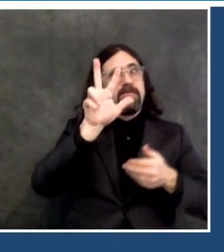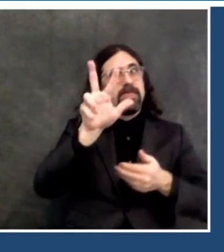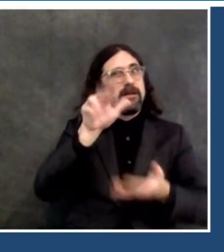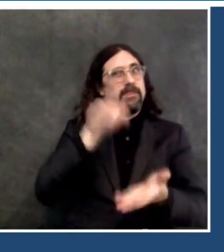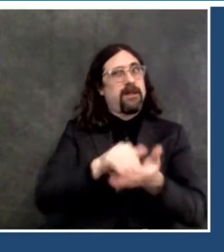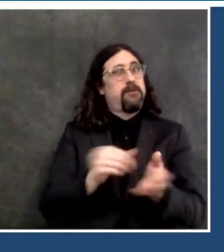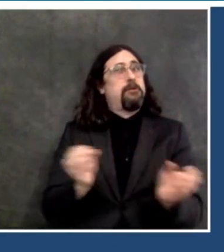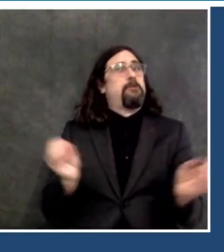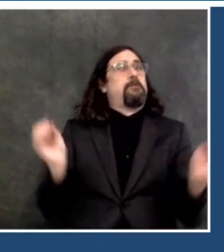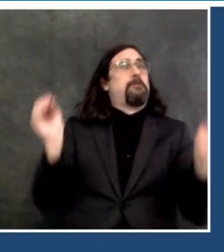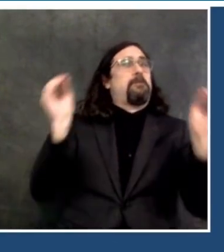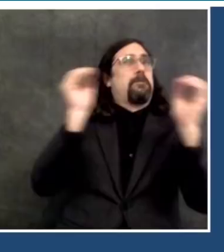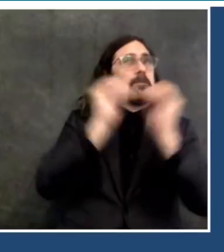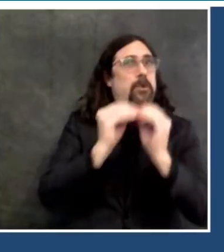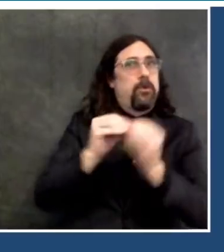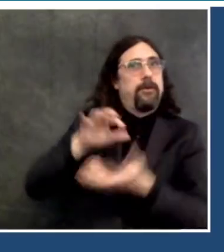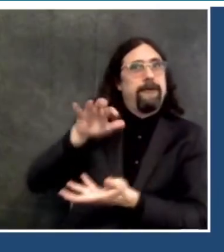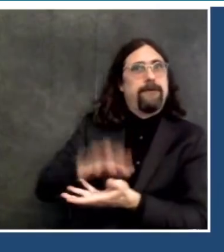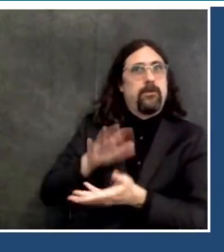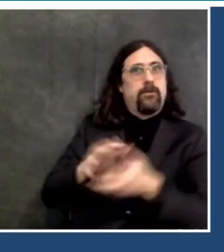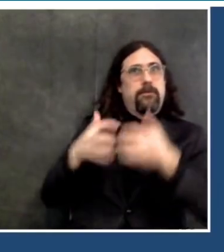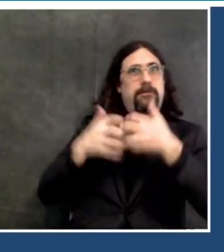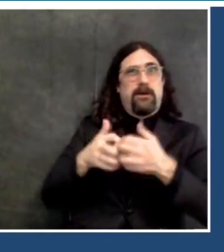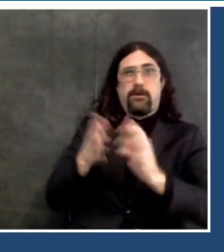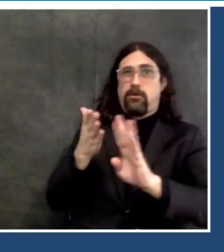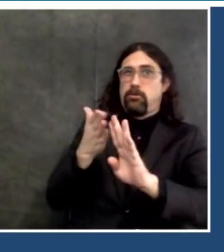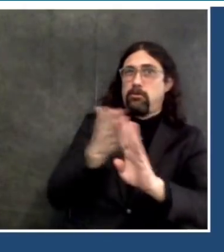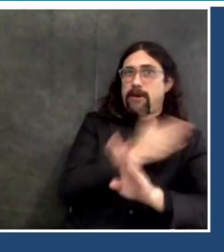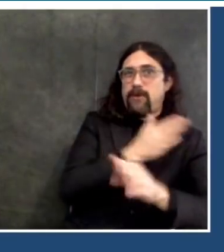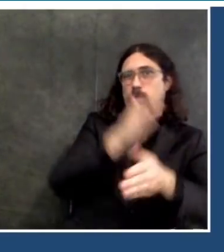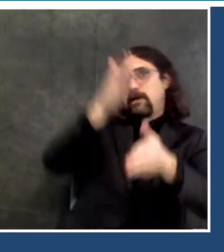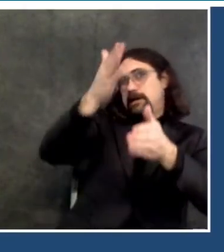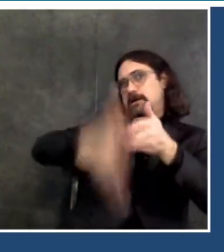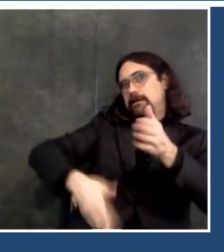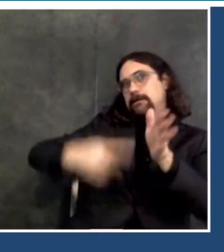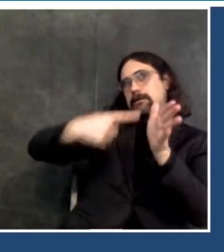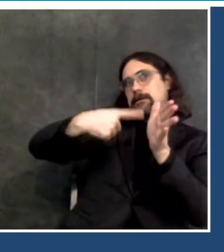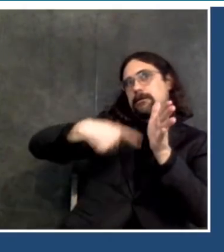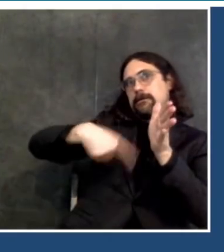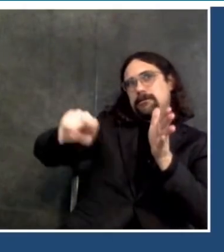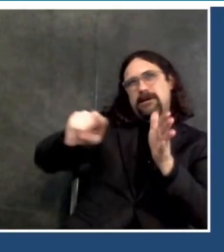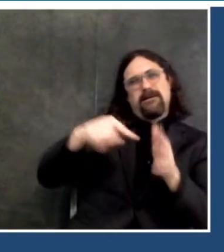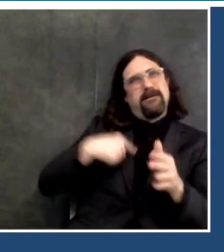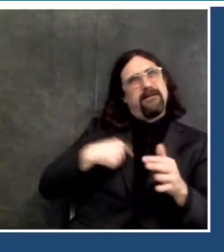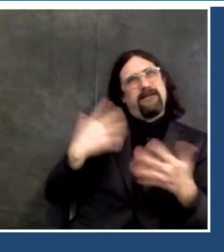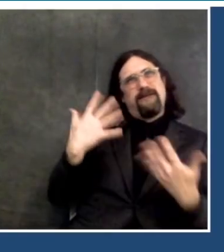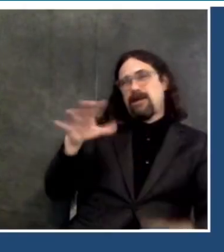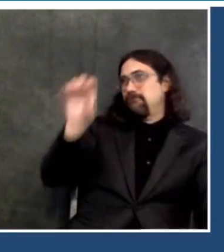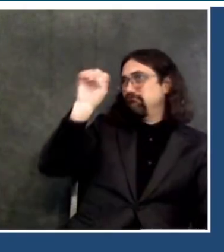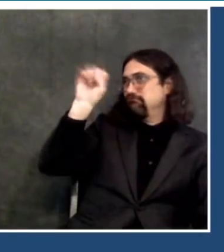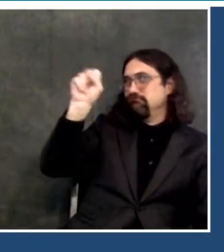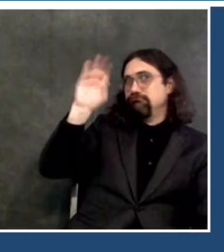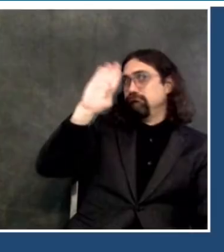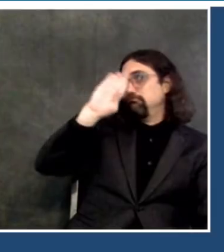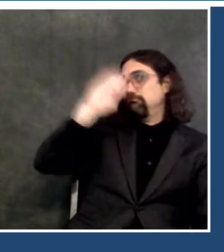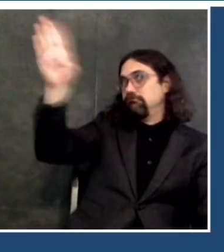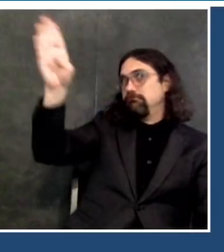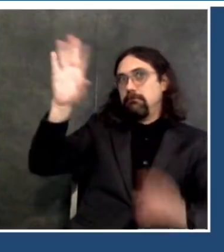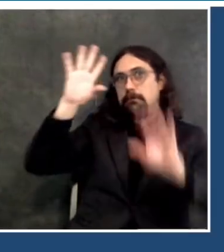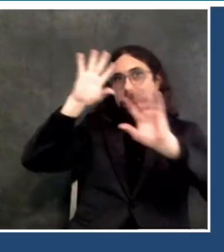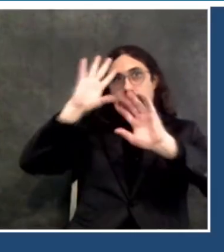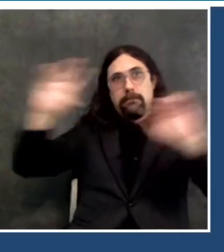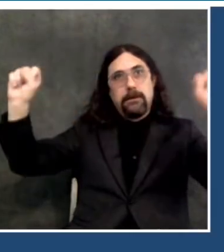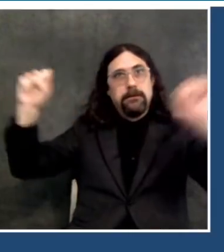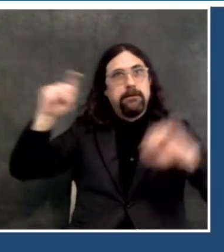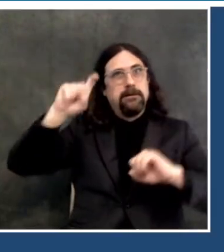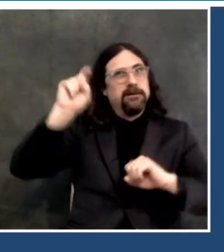leadership. And everyone heard it and everyone took it seriously. And I said, I'm not going to sugarcoat this. It's a very tough number to reach. I